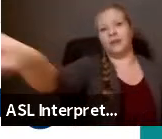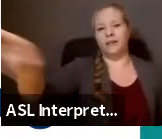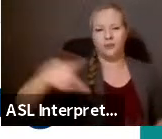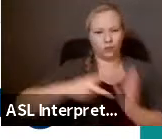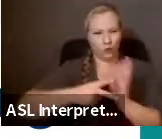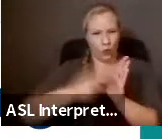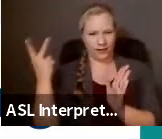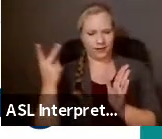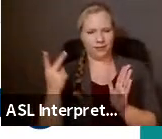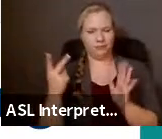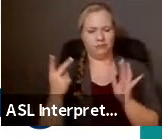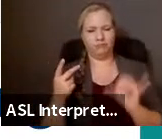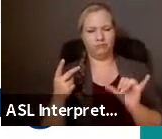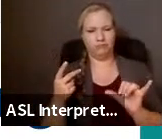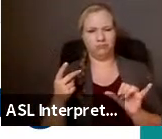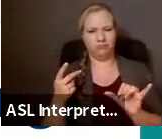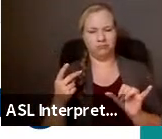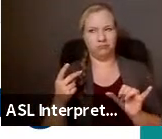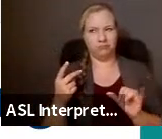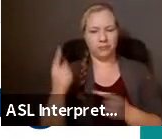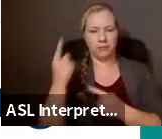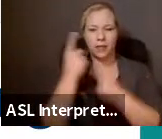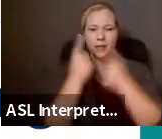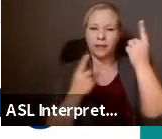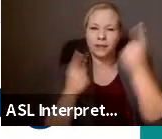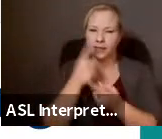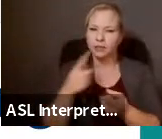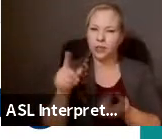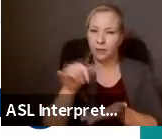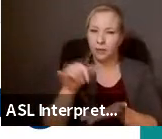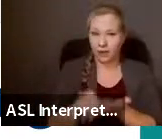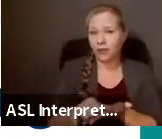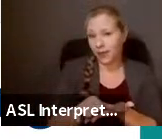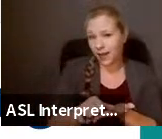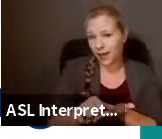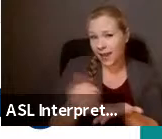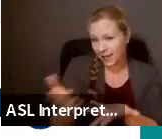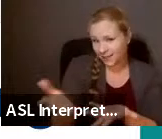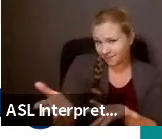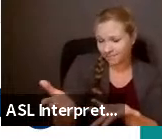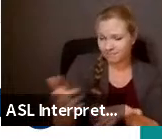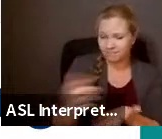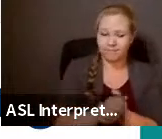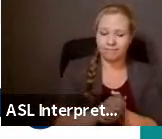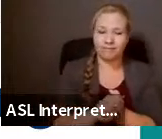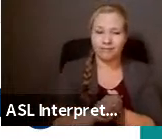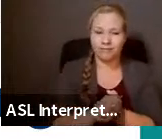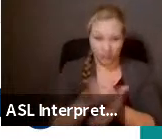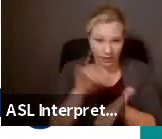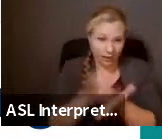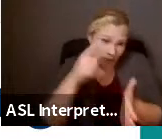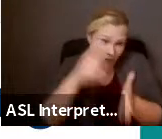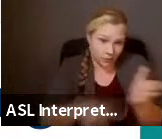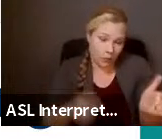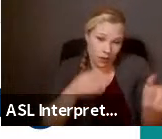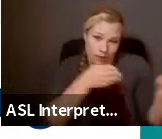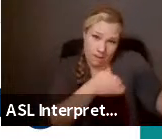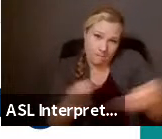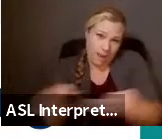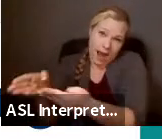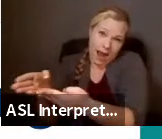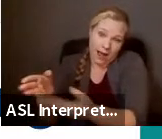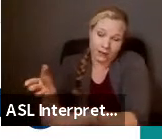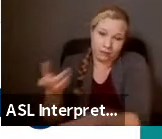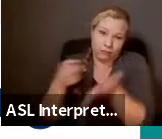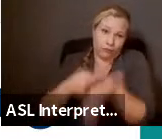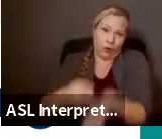something to consider, right? That is the alignment of the path based on where we're able to cross the North